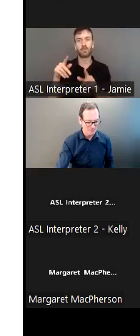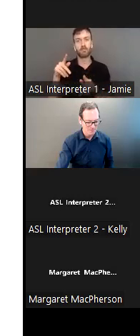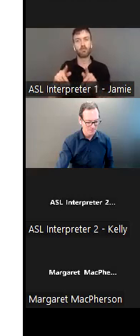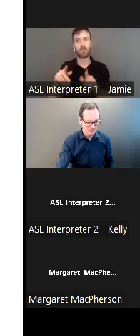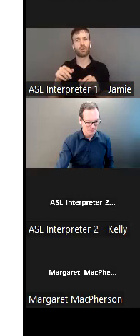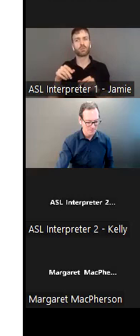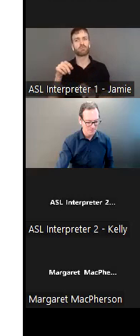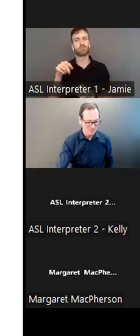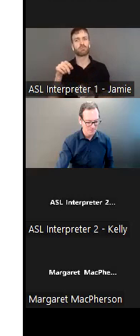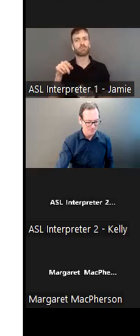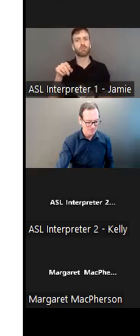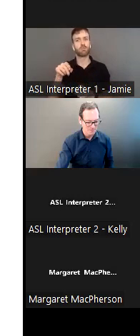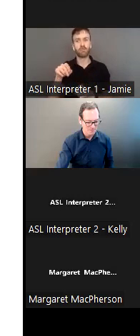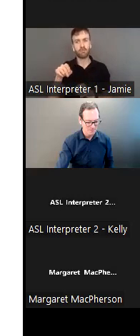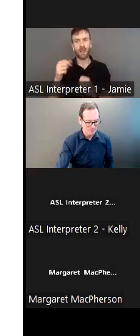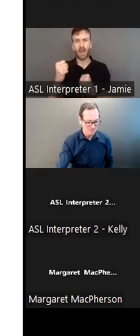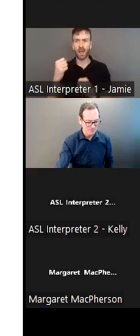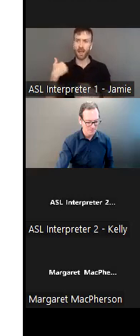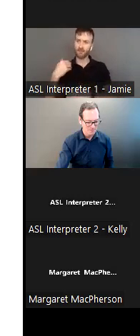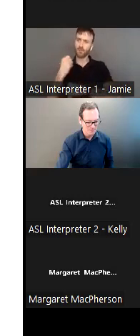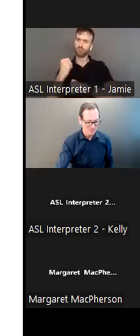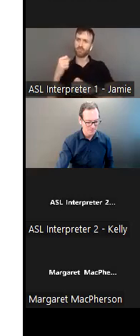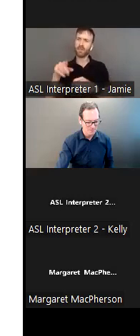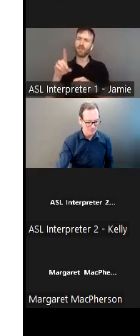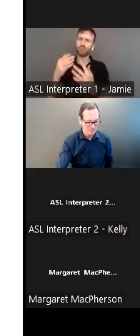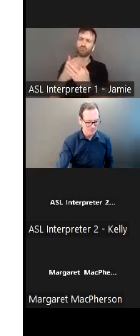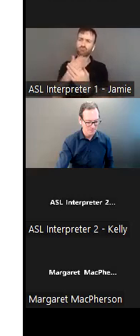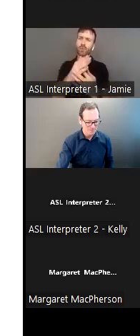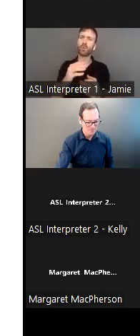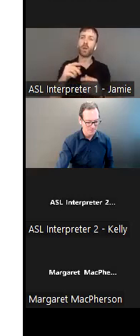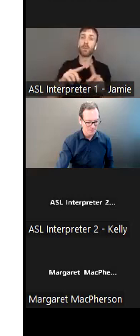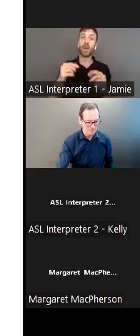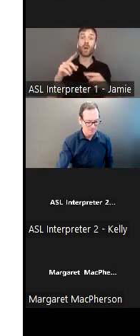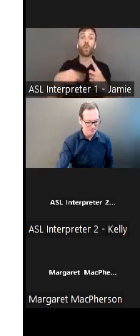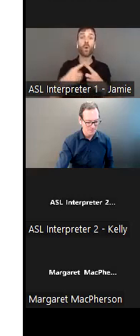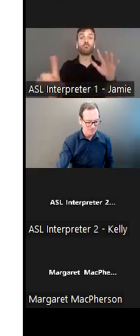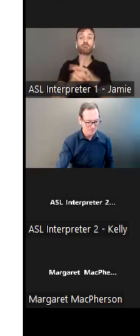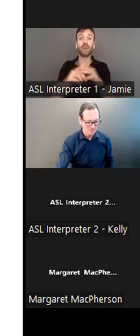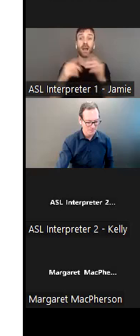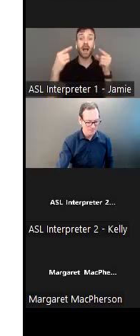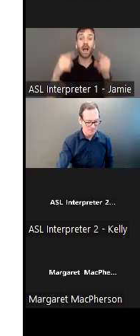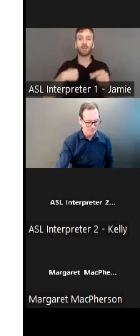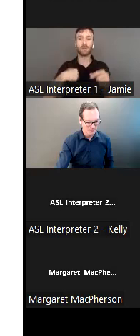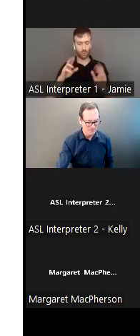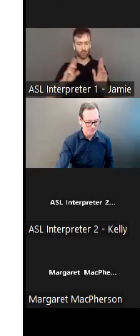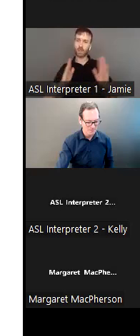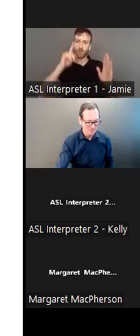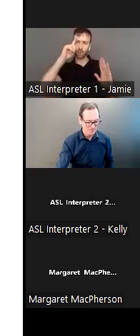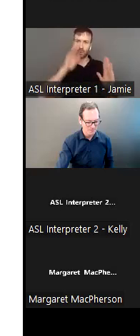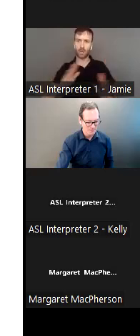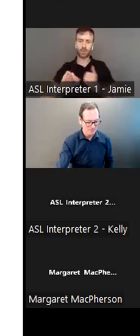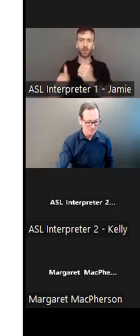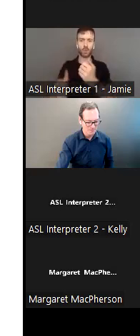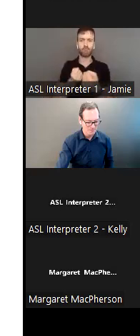ways to work through the trauma and violence, but to not be surprised when they do happen and to have strategies for supporting people through